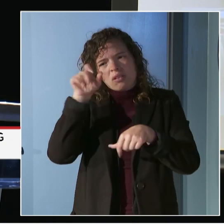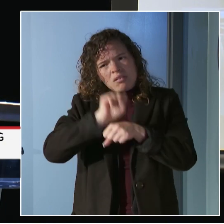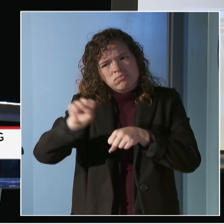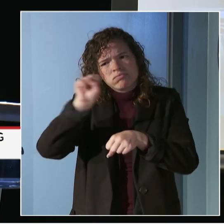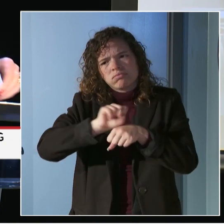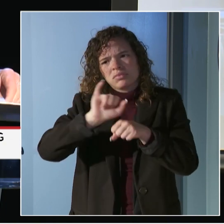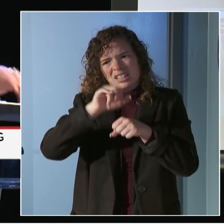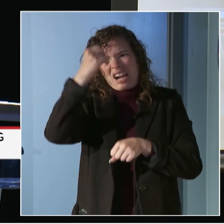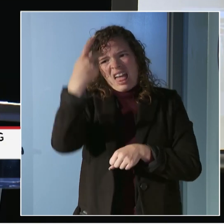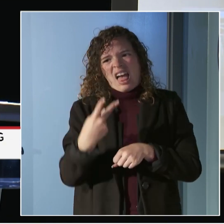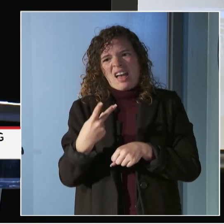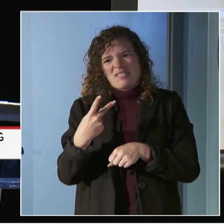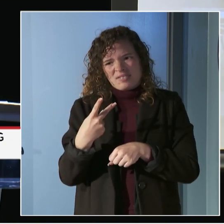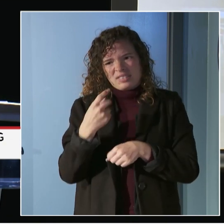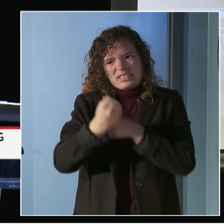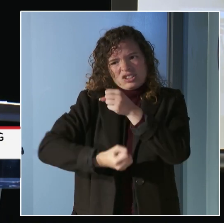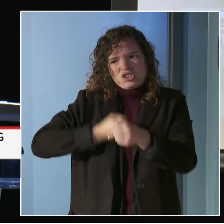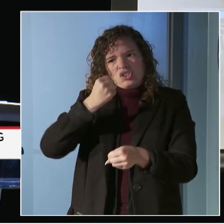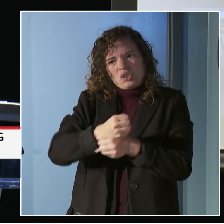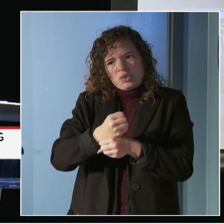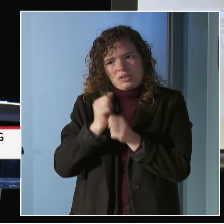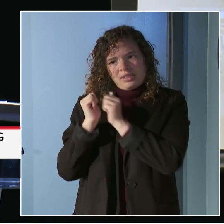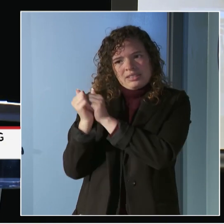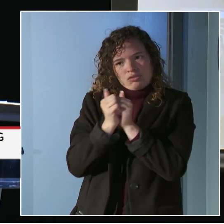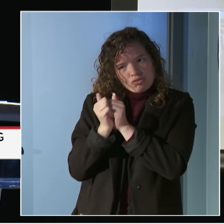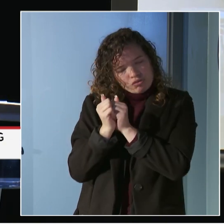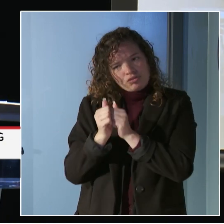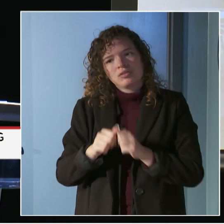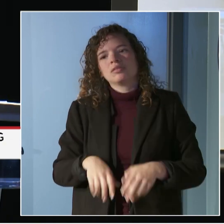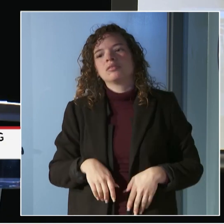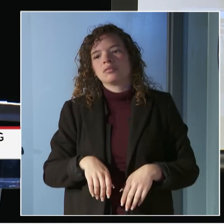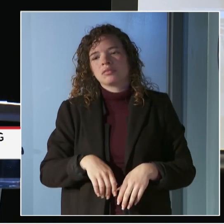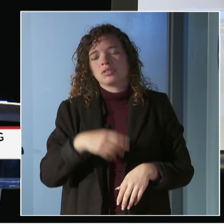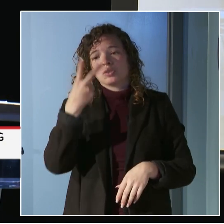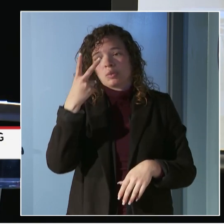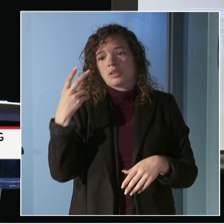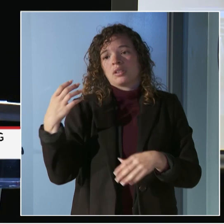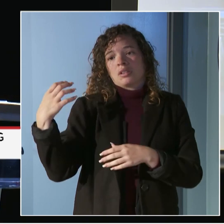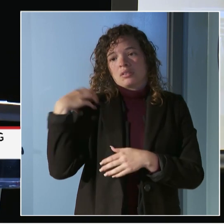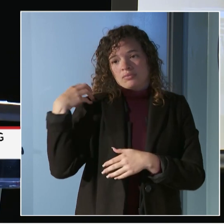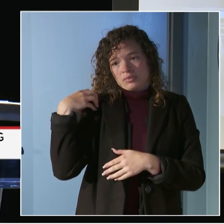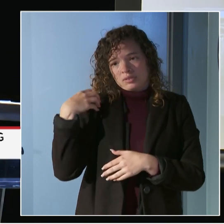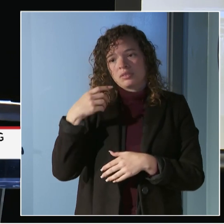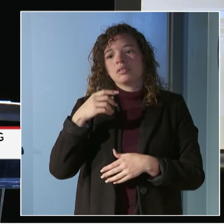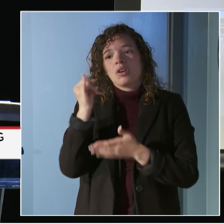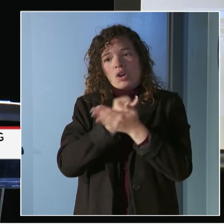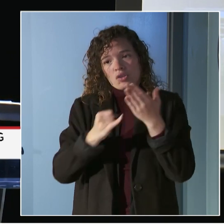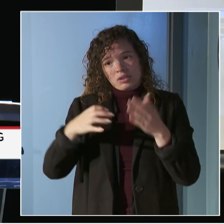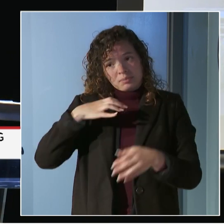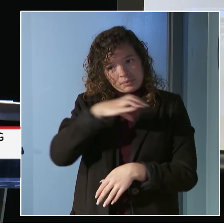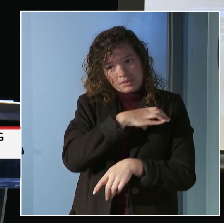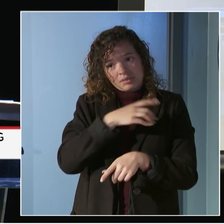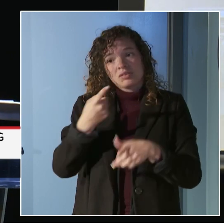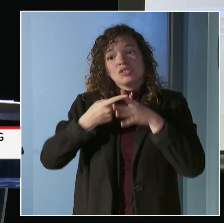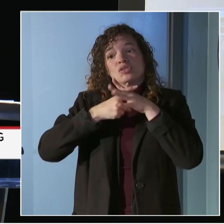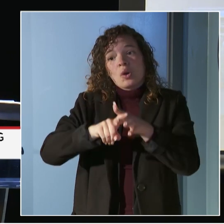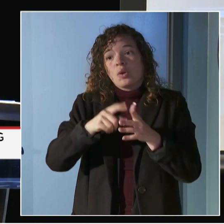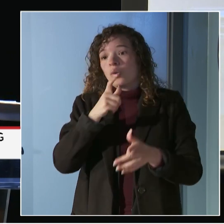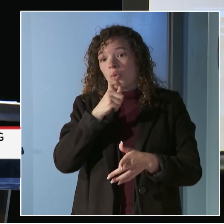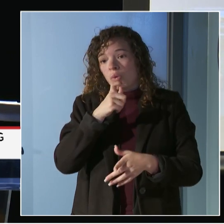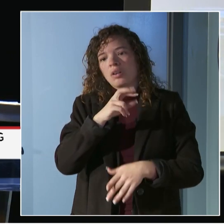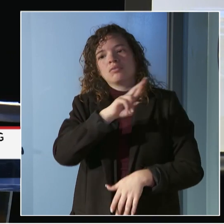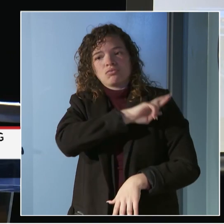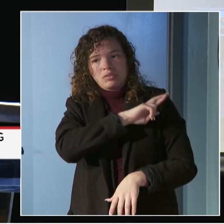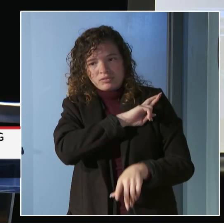Scott. And to the two Capital Campaign Committee members who started it all, Ralph Dweck and Hannah Dweck.